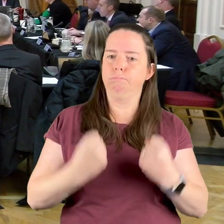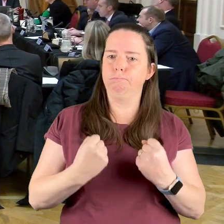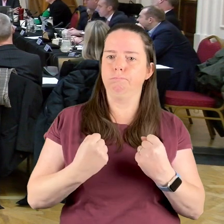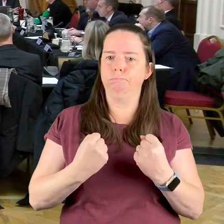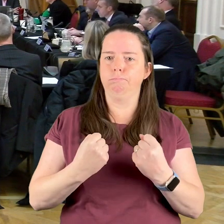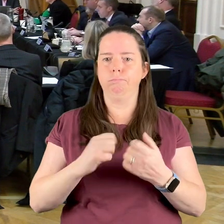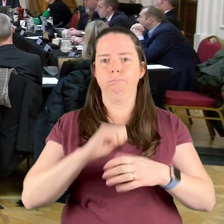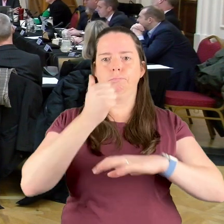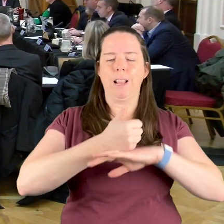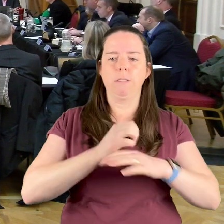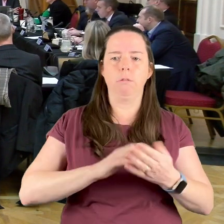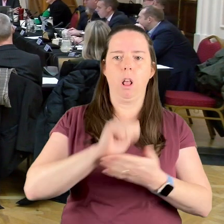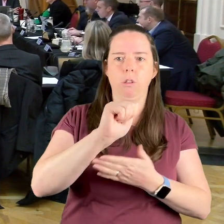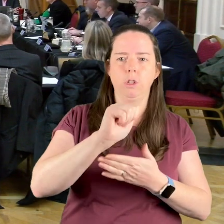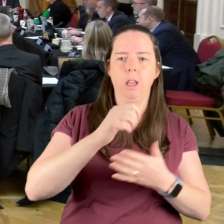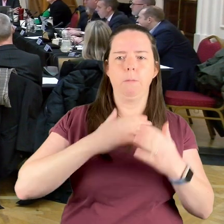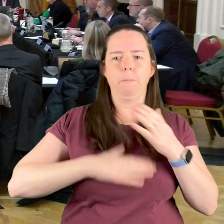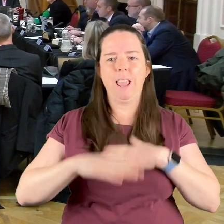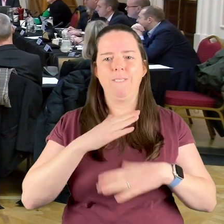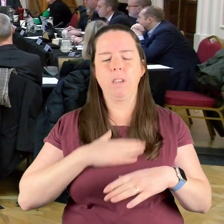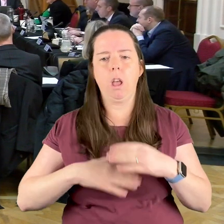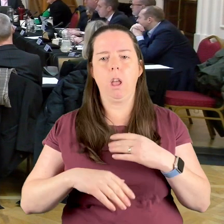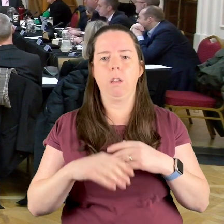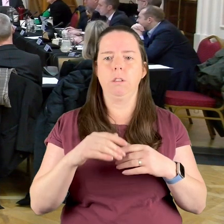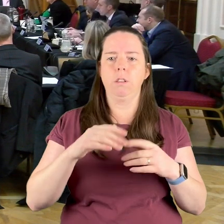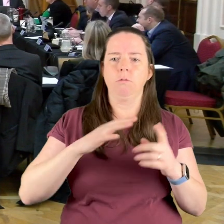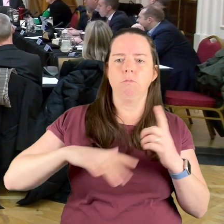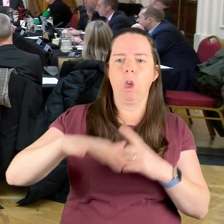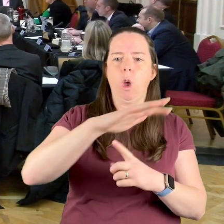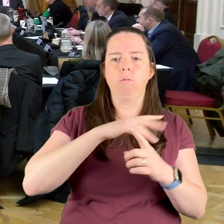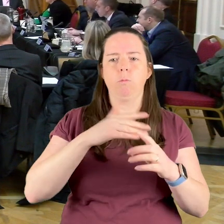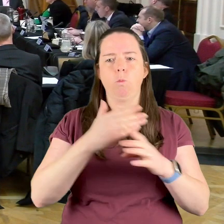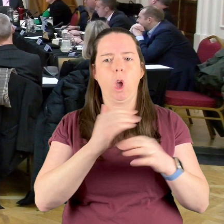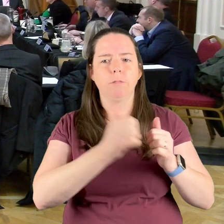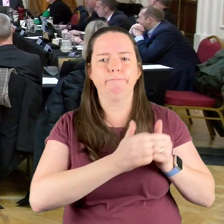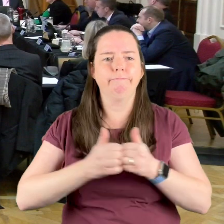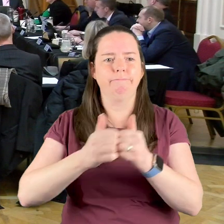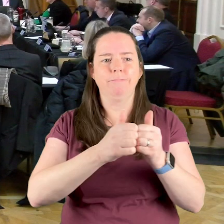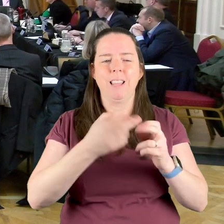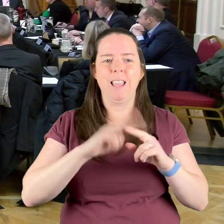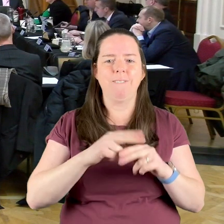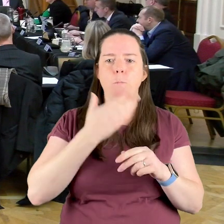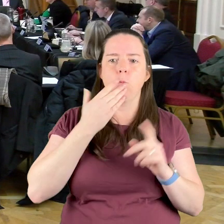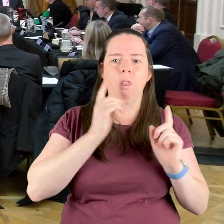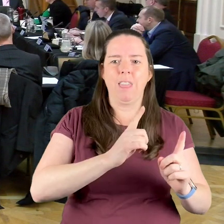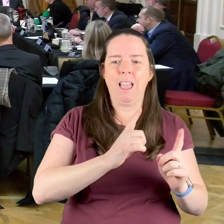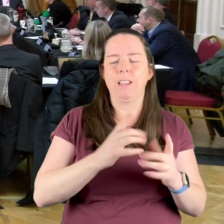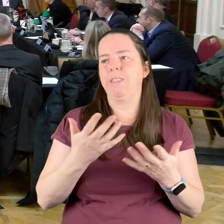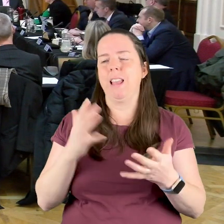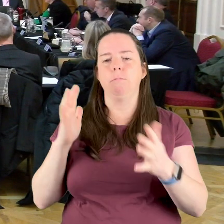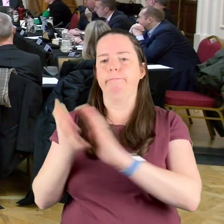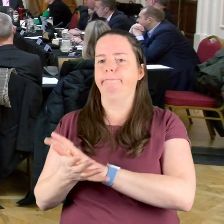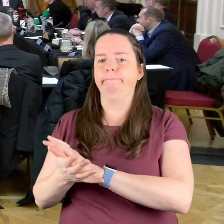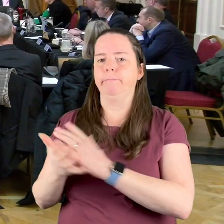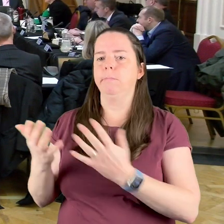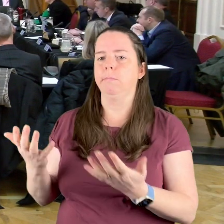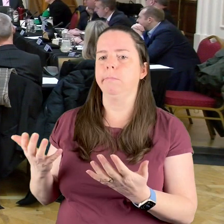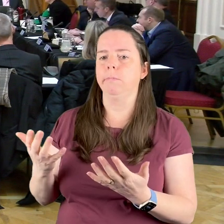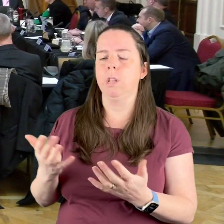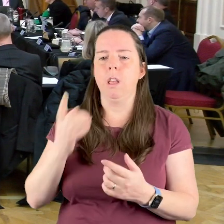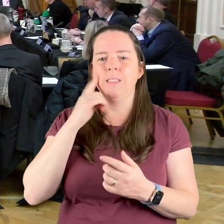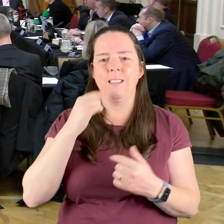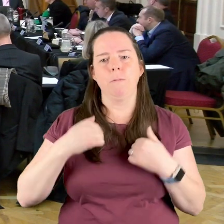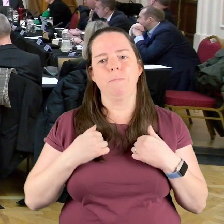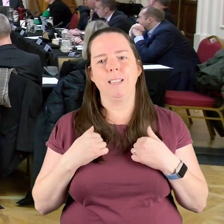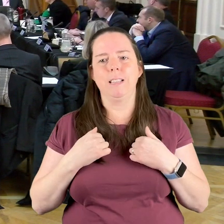who actually sets the culture, the behaviours and the tone and works collaboratively, then you're pretty scuppered, really. So I think